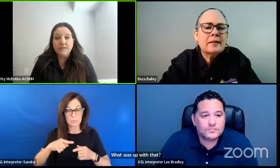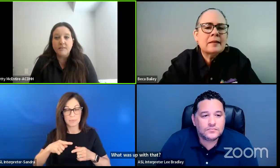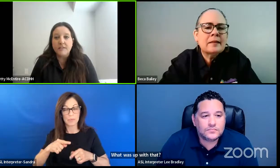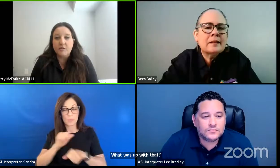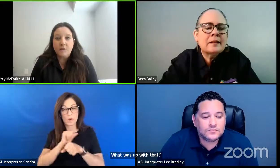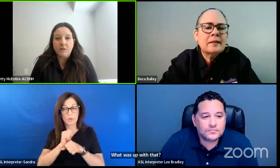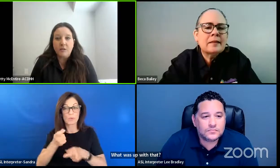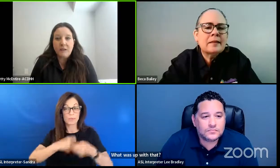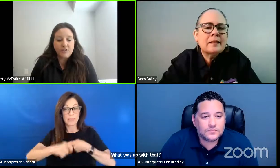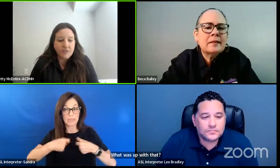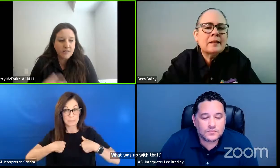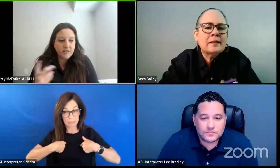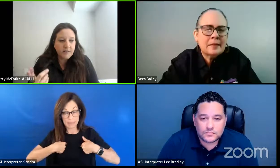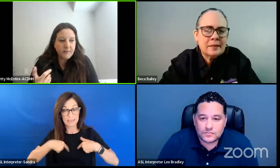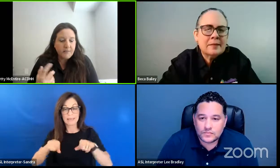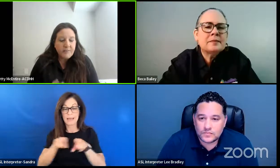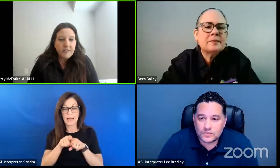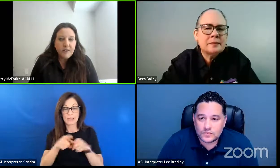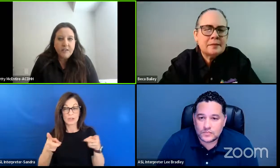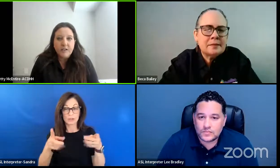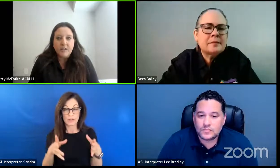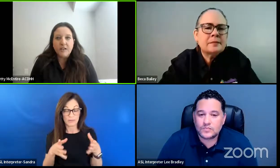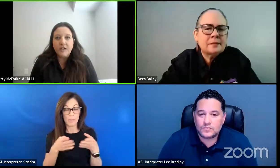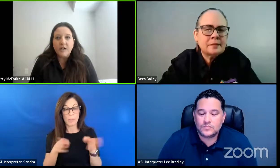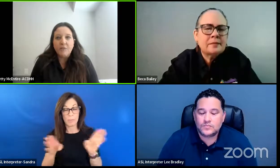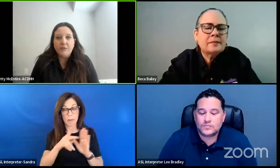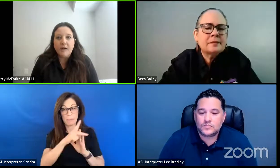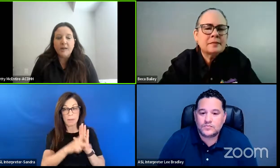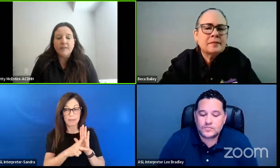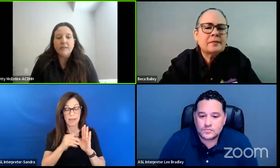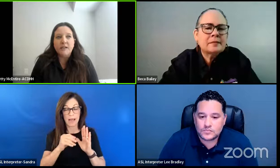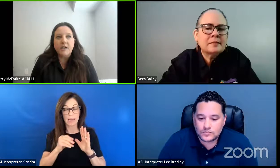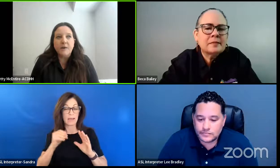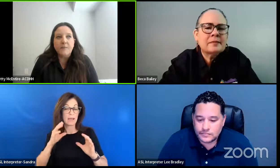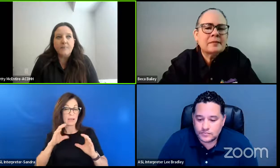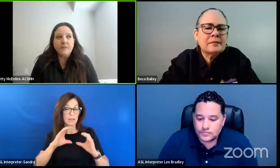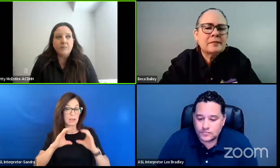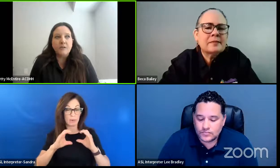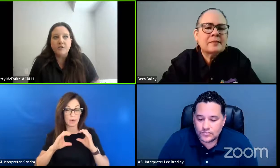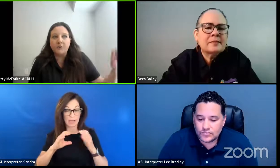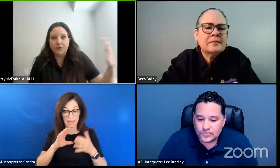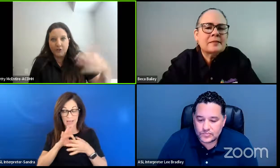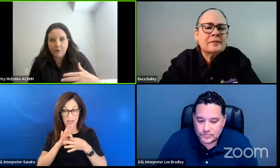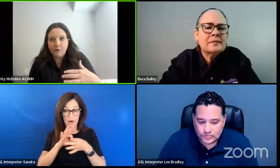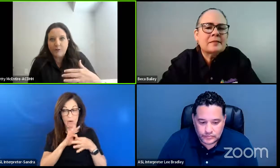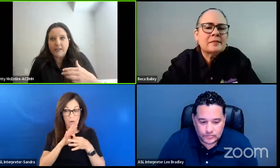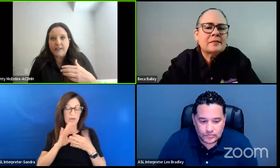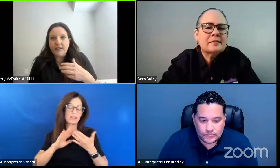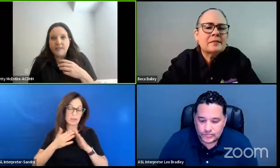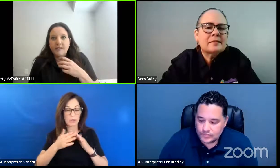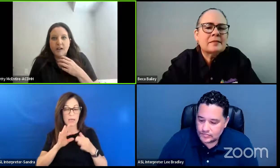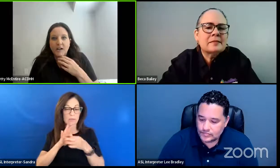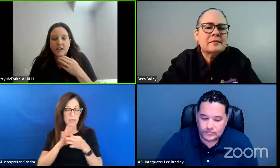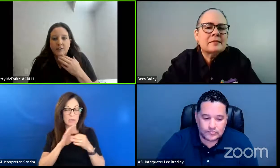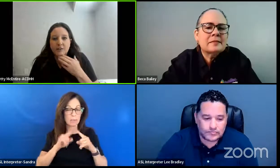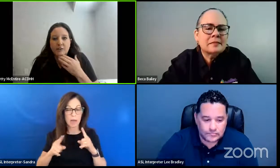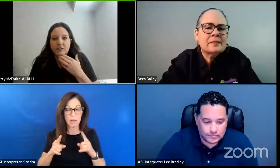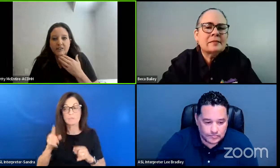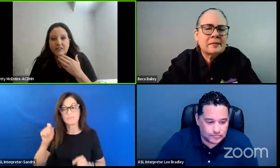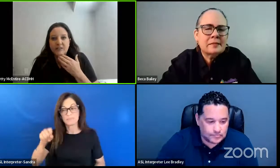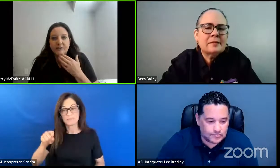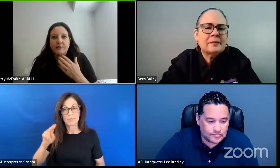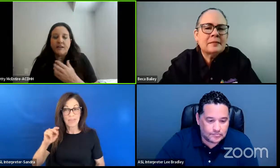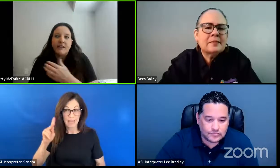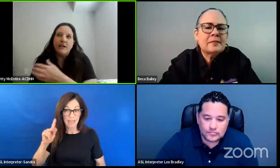Public Policy and Community Relations here in a couple of months. But so she flew in from